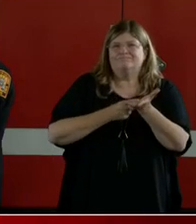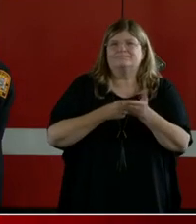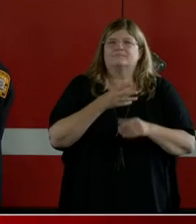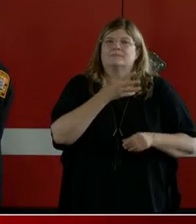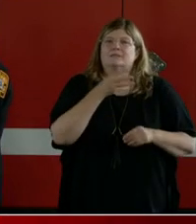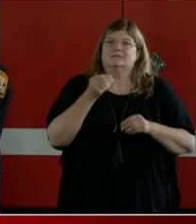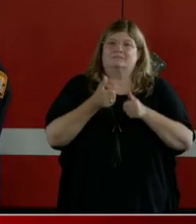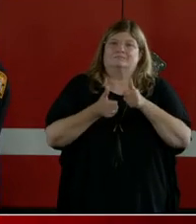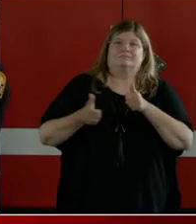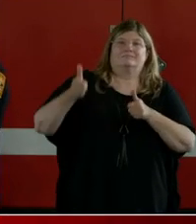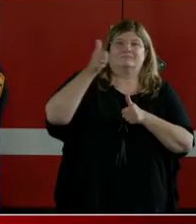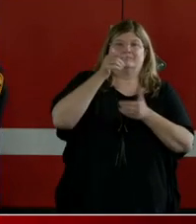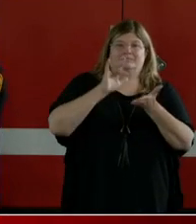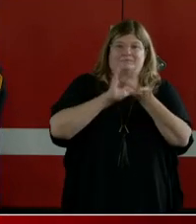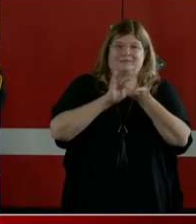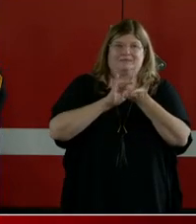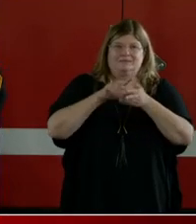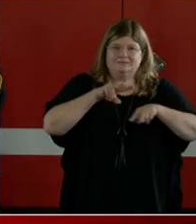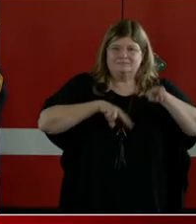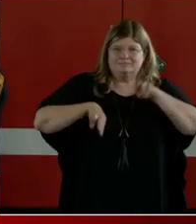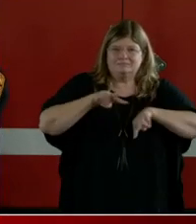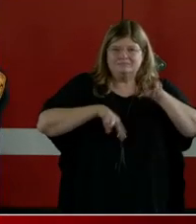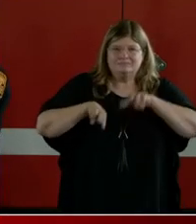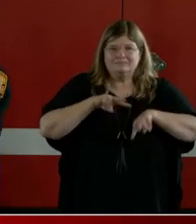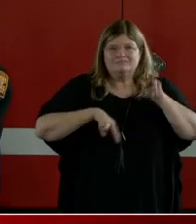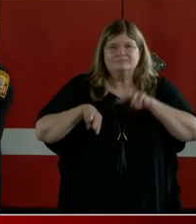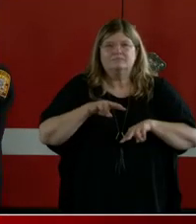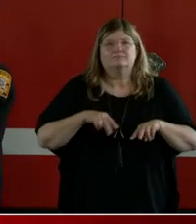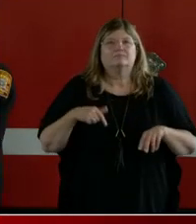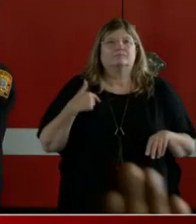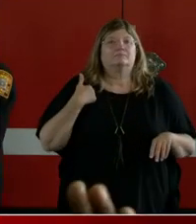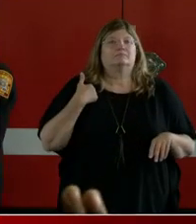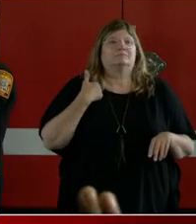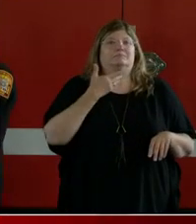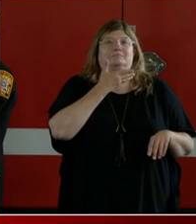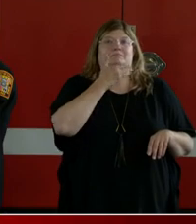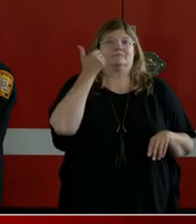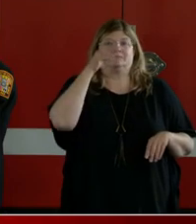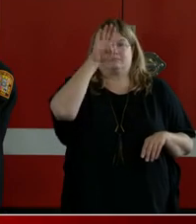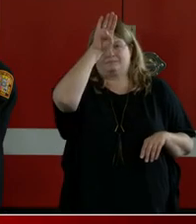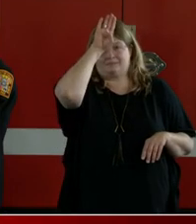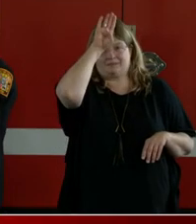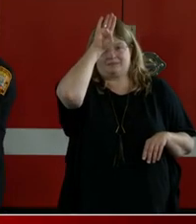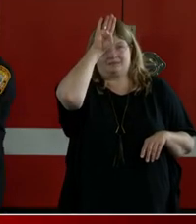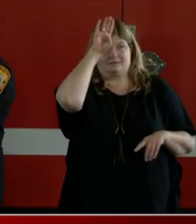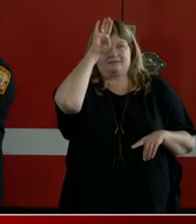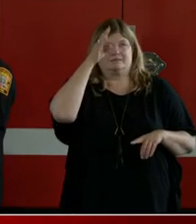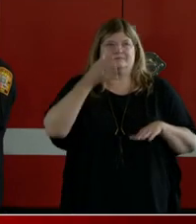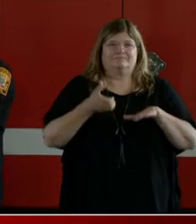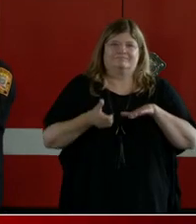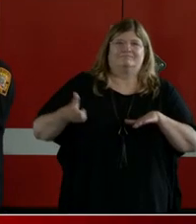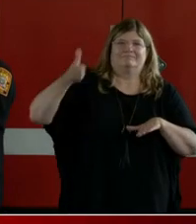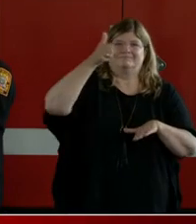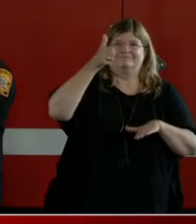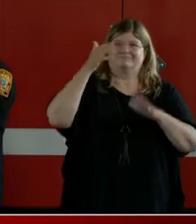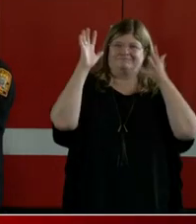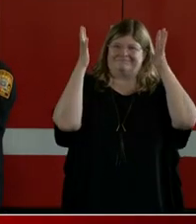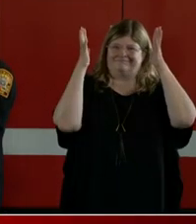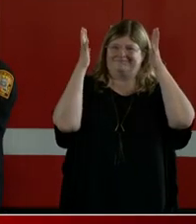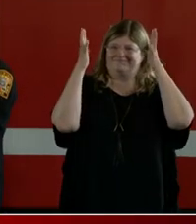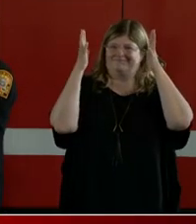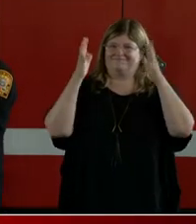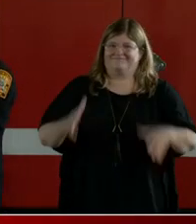Mitchell. I'm joined by the best fire chief in the world, Chief Gregory Dean. Let's hear it for Gregory Dean.